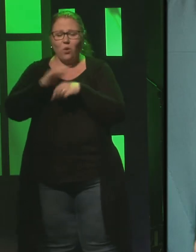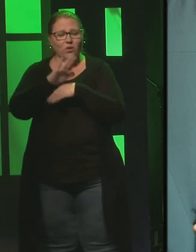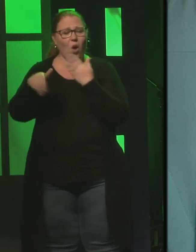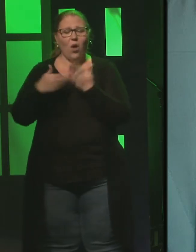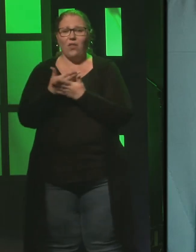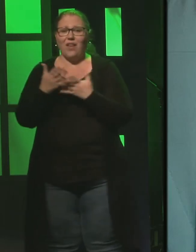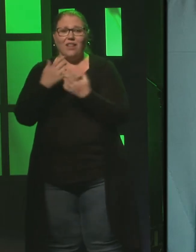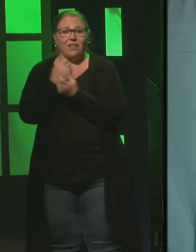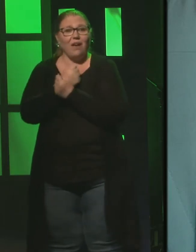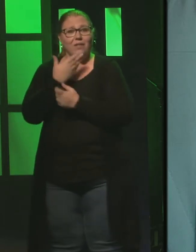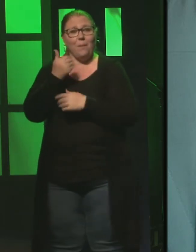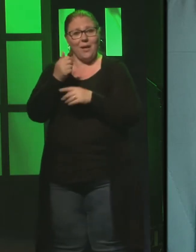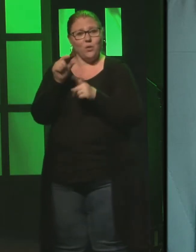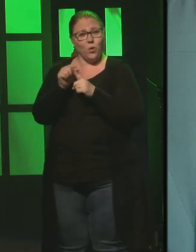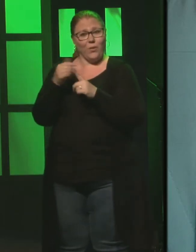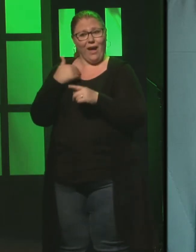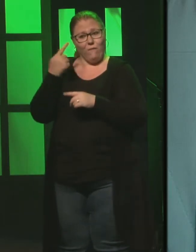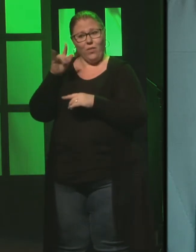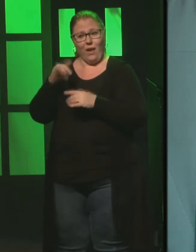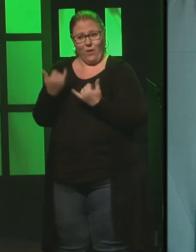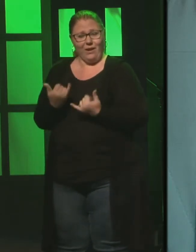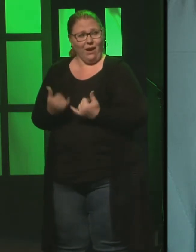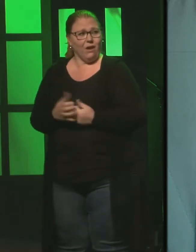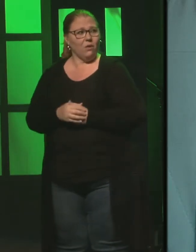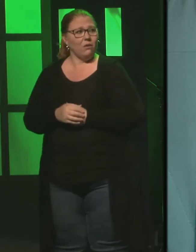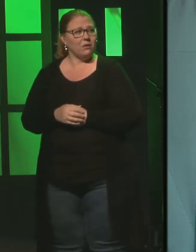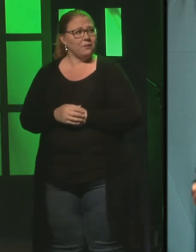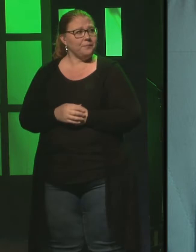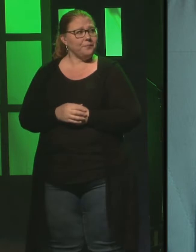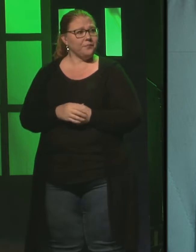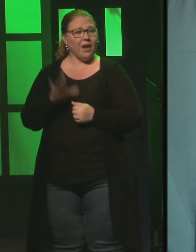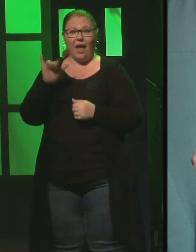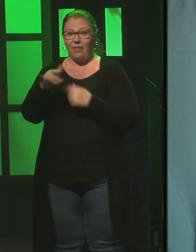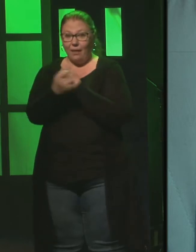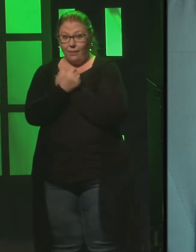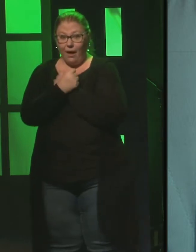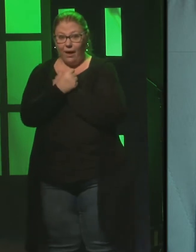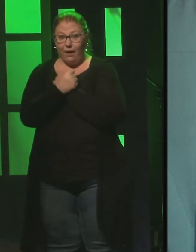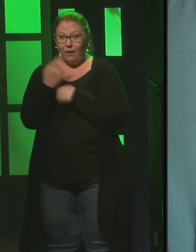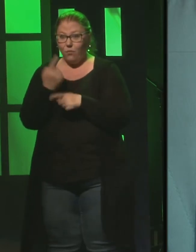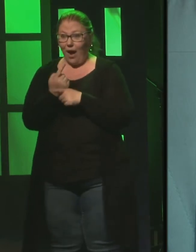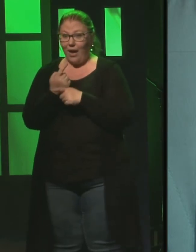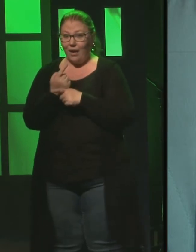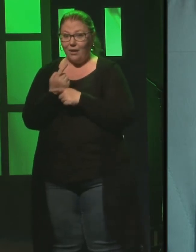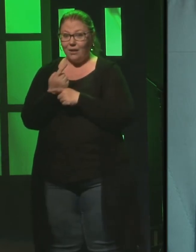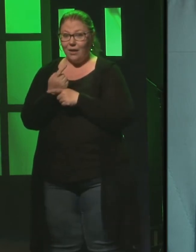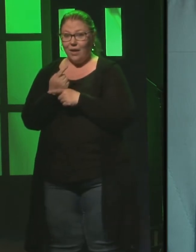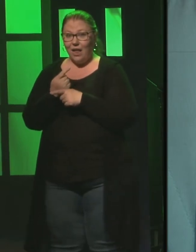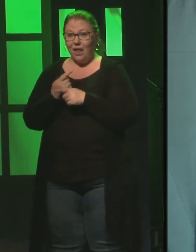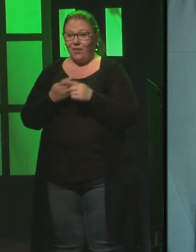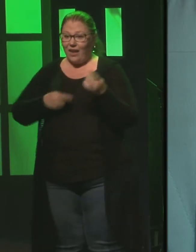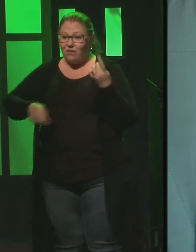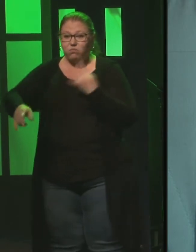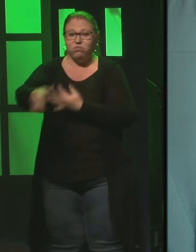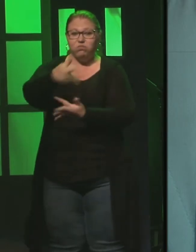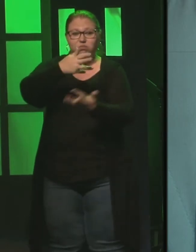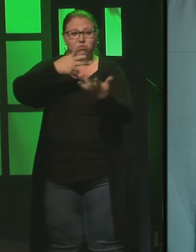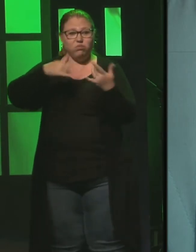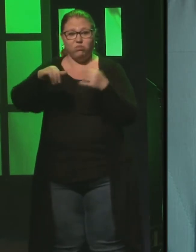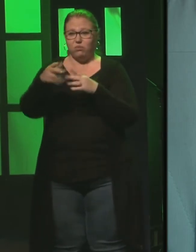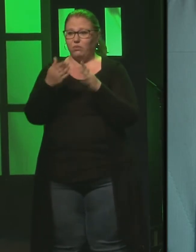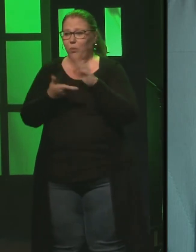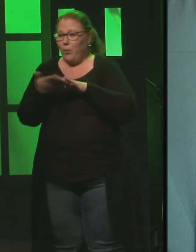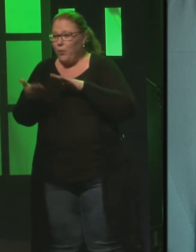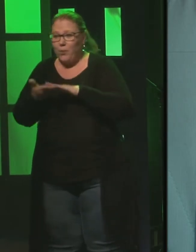probably the best word we have for that right now. And that love, right, flows and works and moves in certain